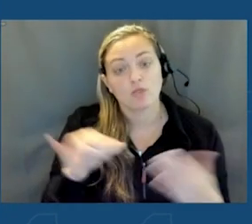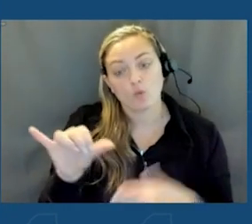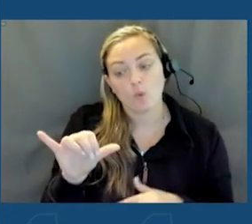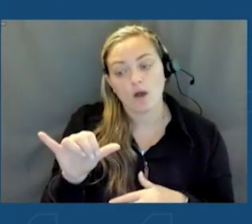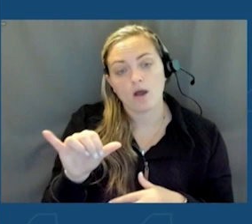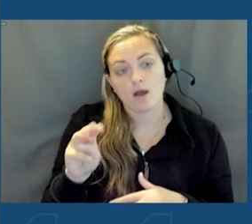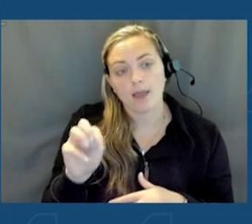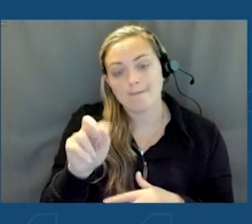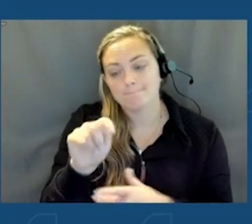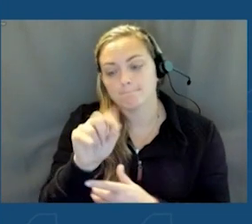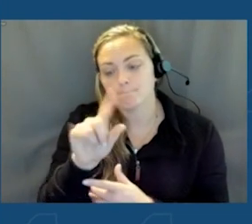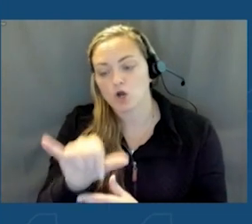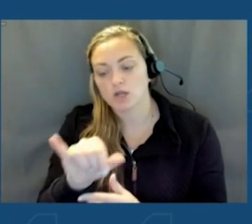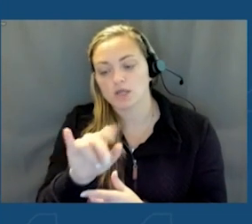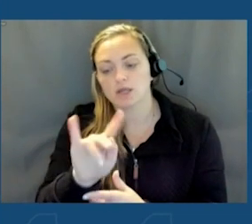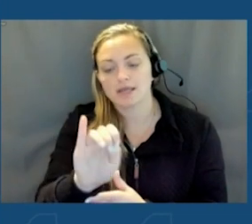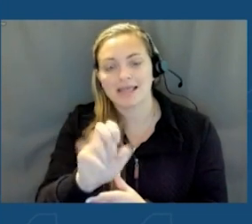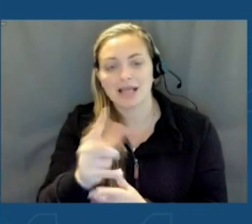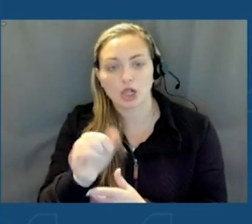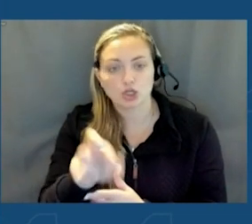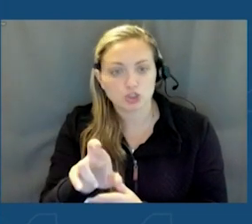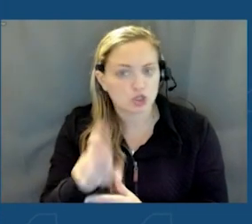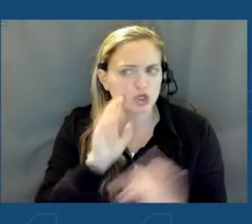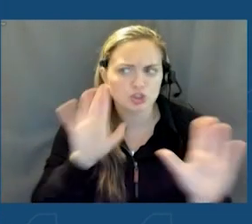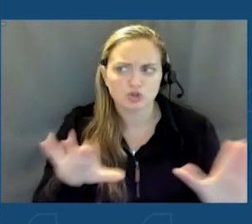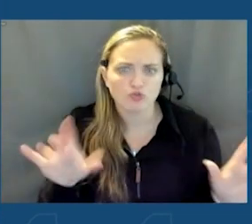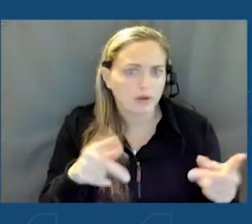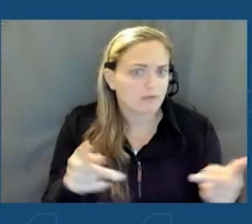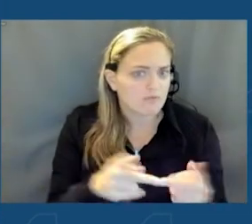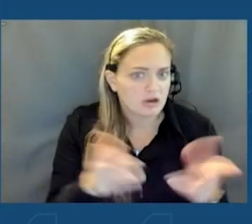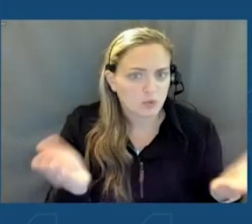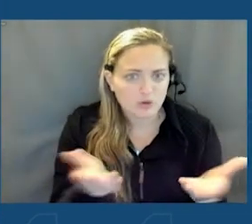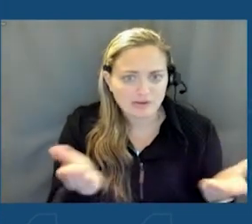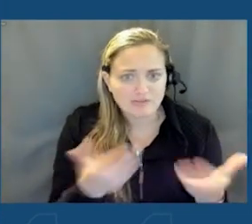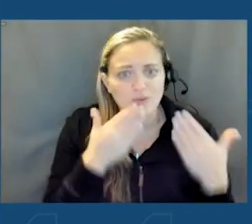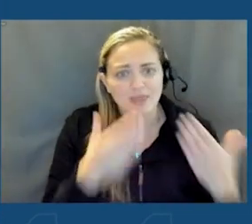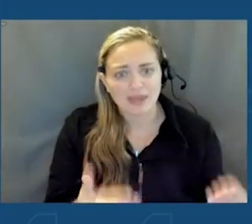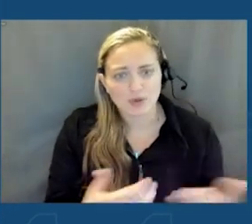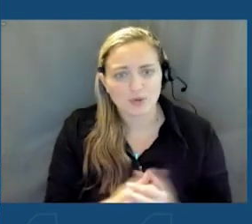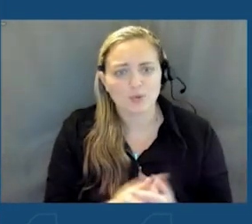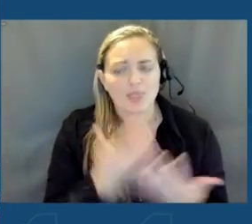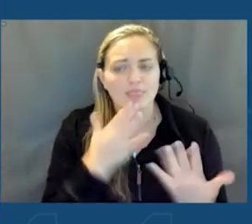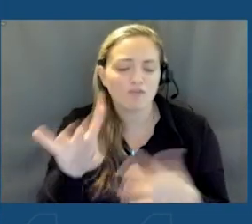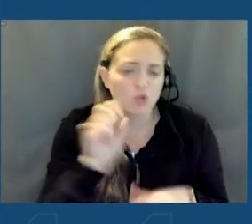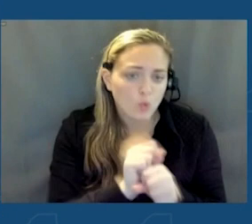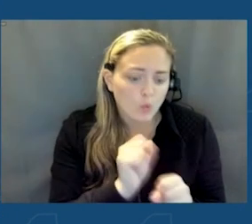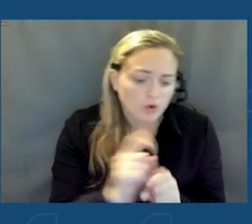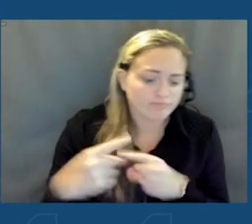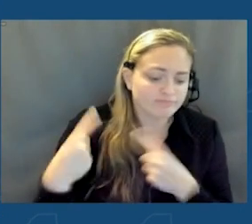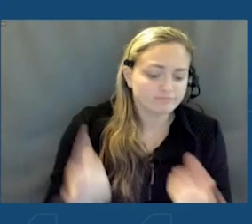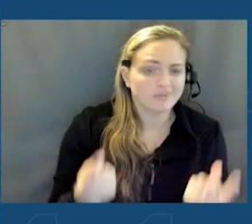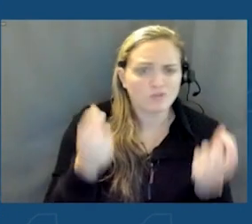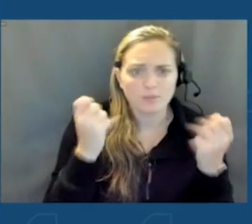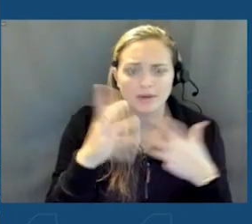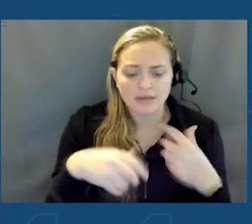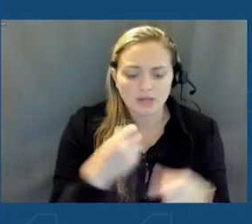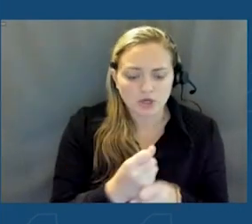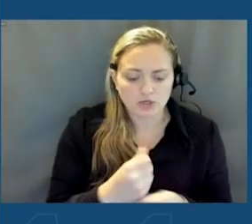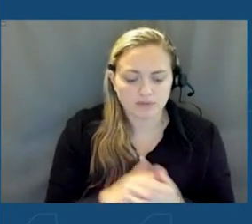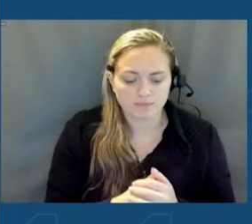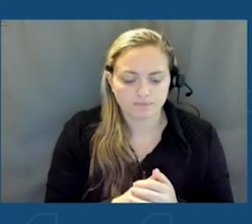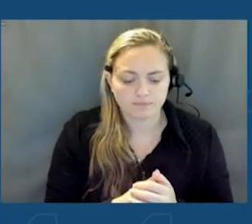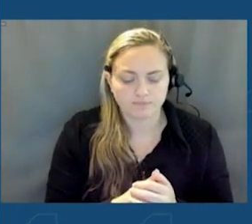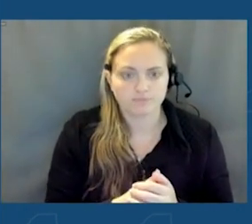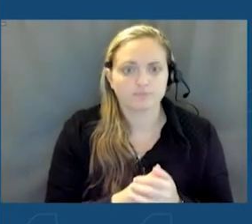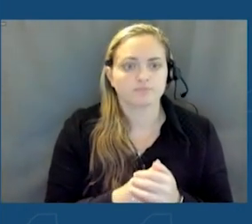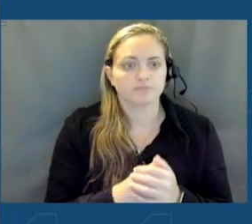Englisher for hosting us. This is a great venue, Marty. Thank you for the work that you have done here for generations to lift up